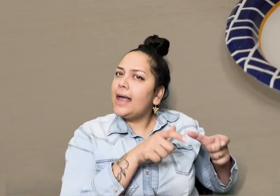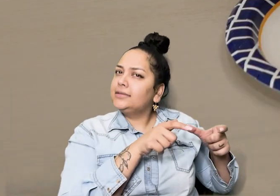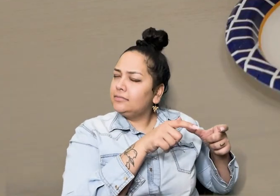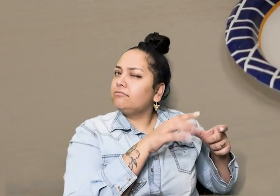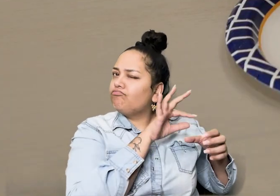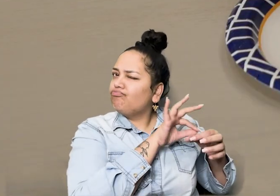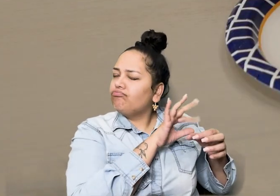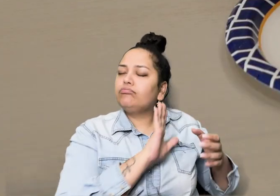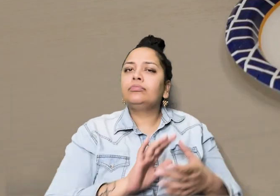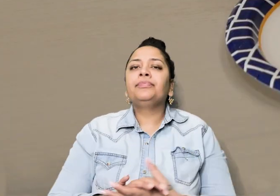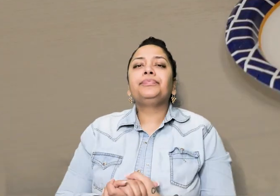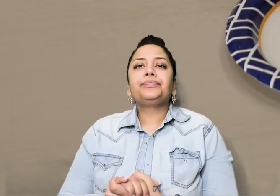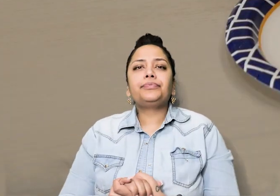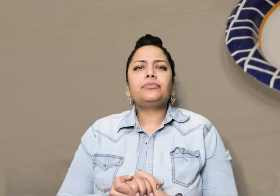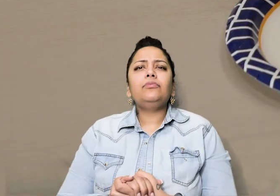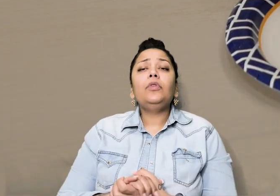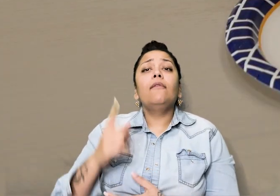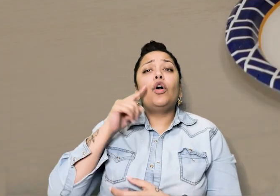the plate.